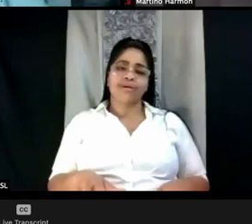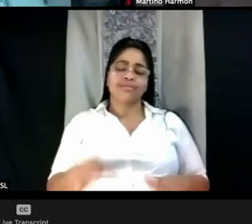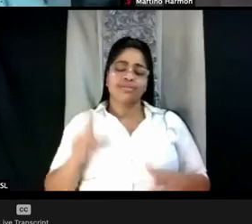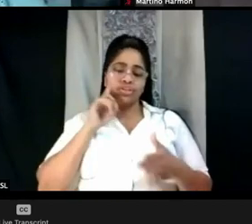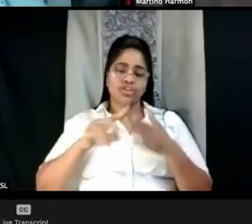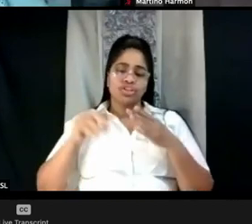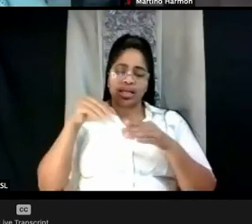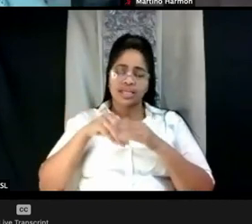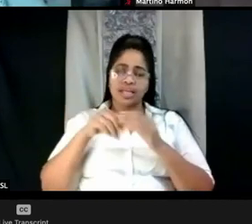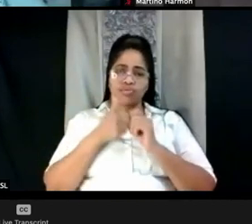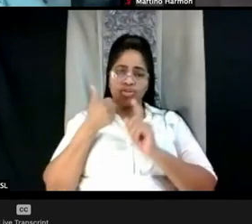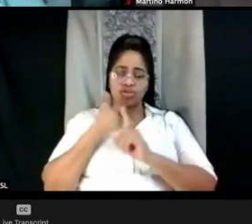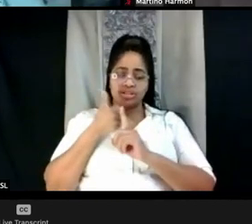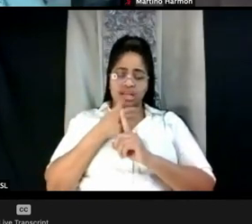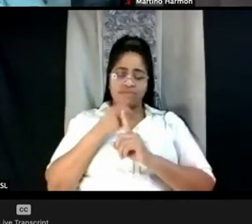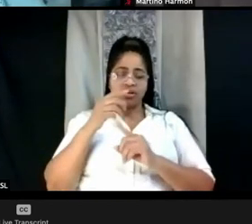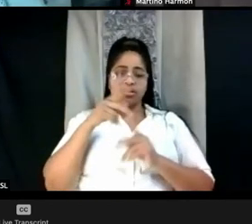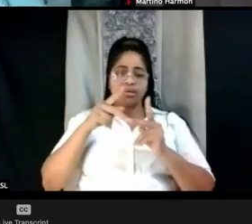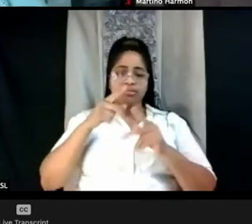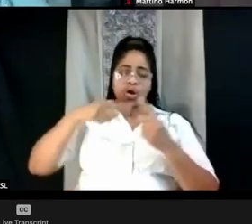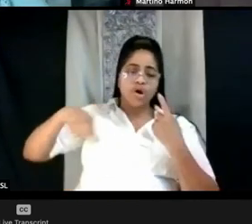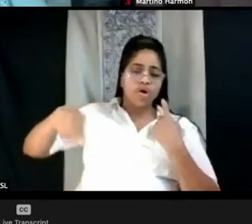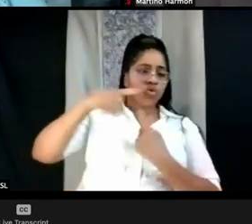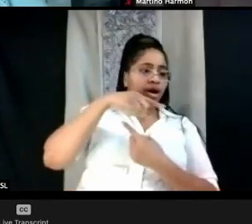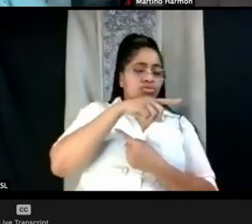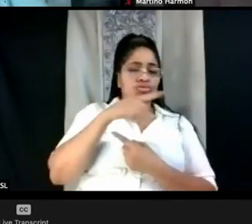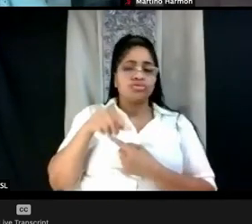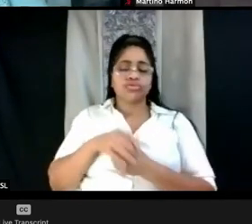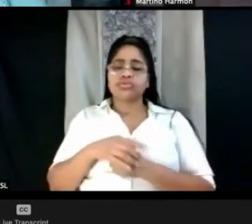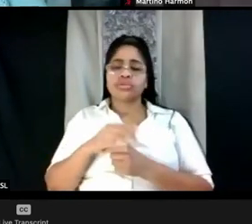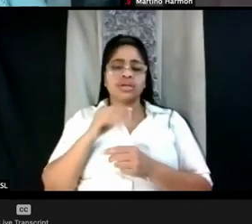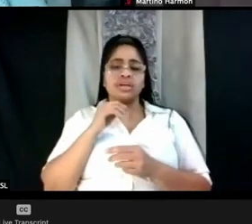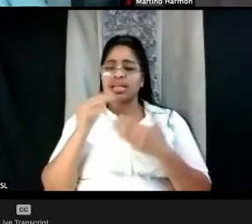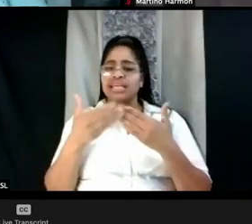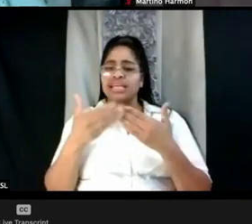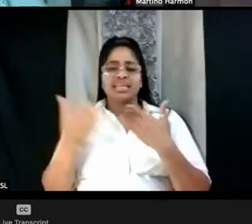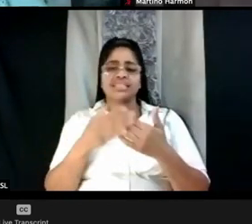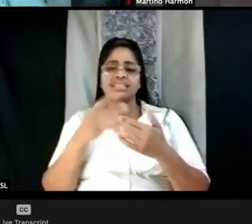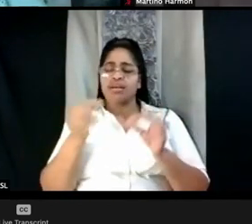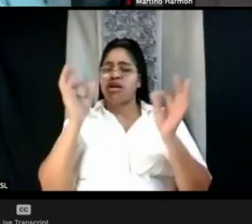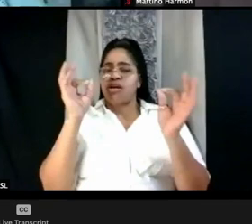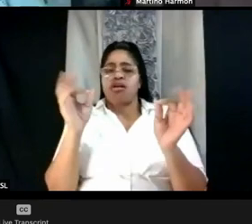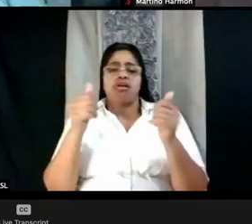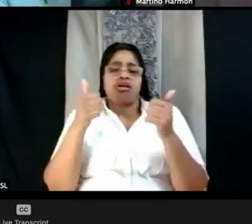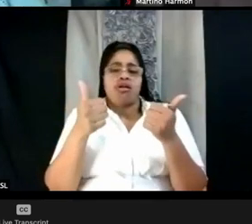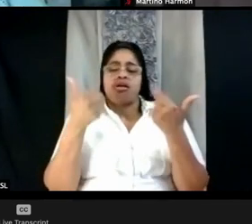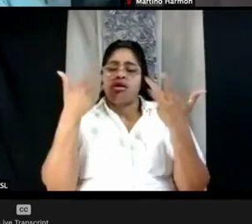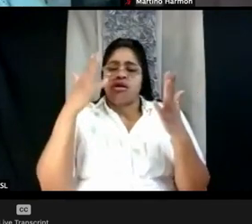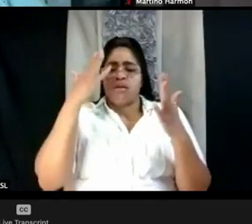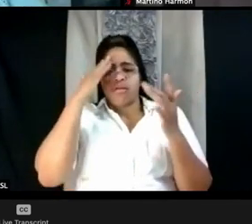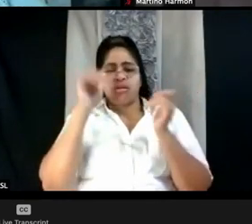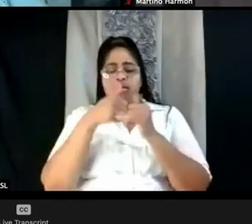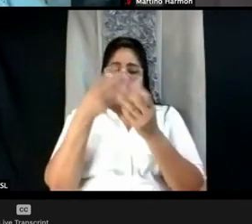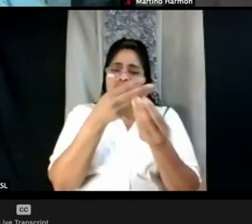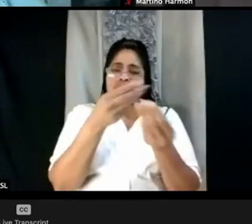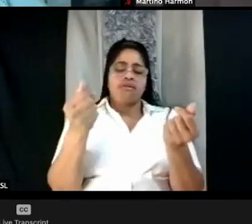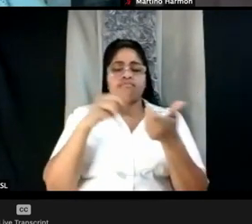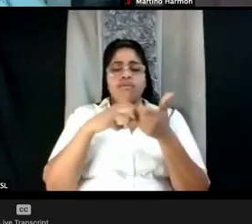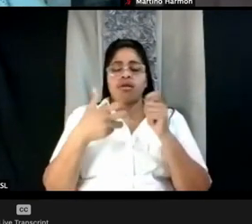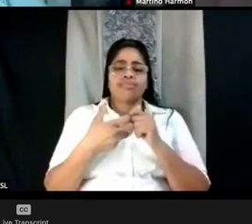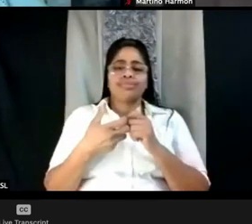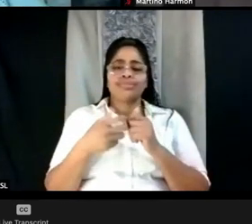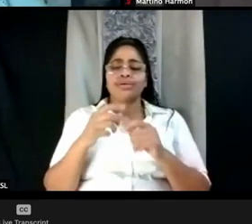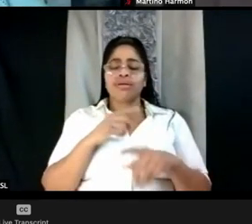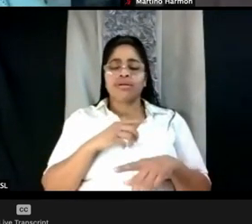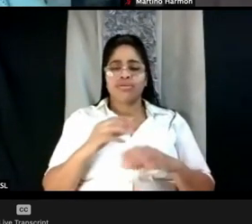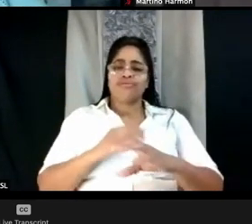and those around you. There is no easy one-size-fits-all solution for getting through a crisis, but a few things can help in a moment